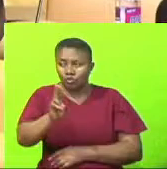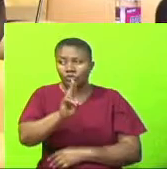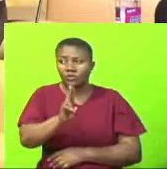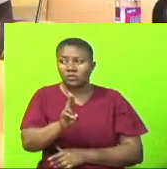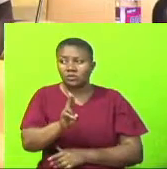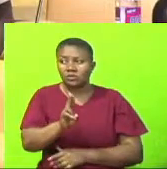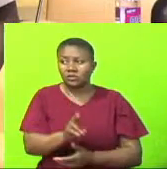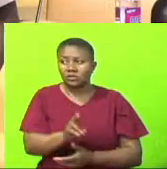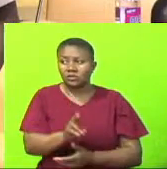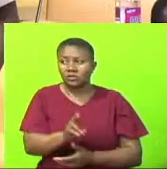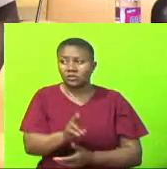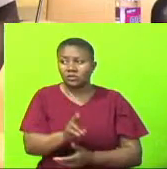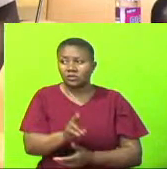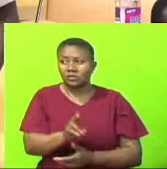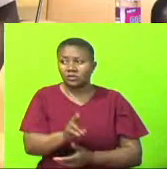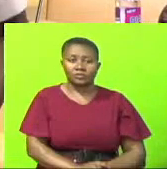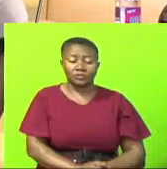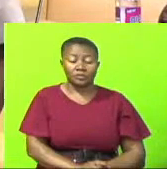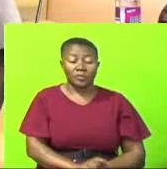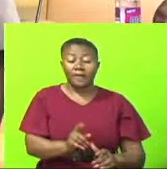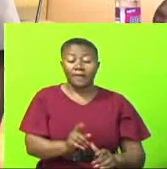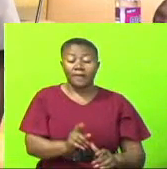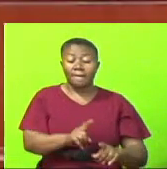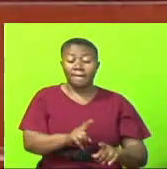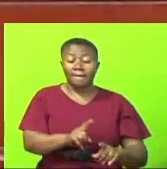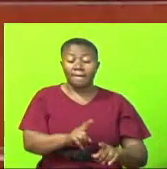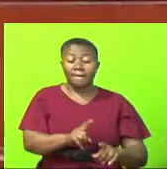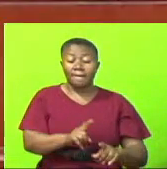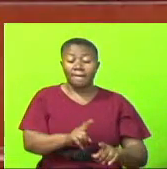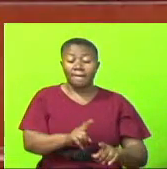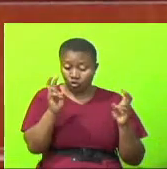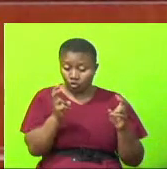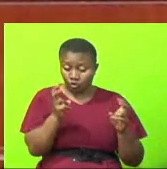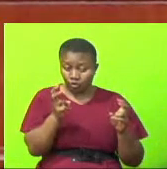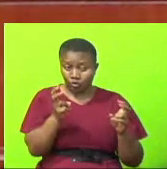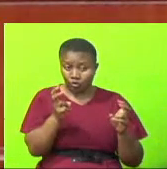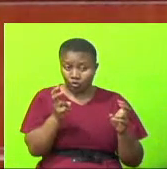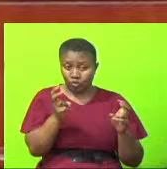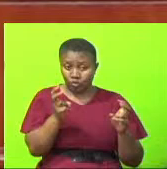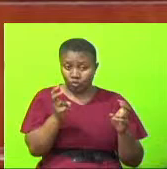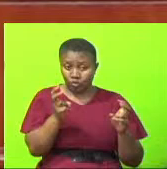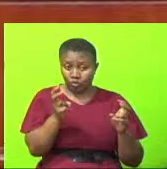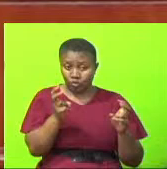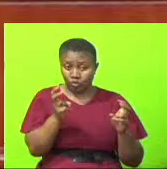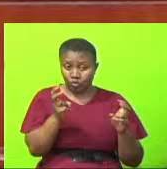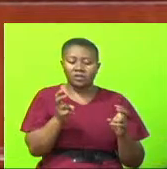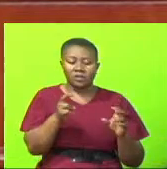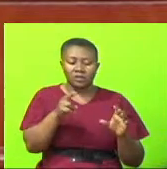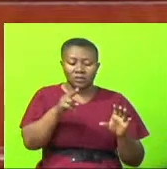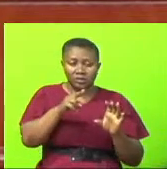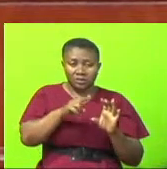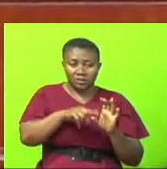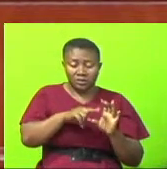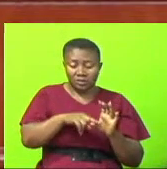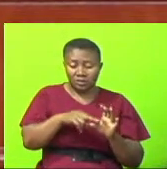No, but the issue the chair was drawing attention to is